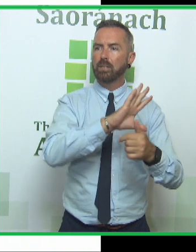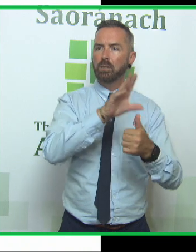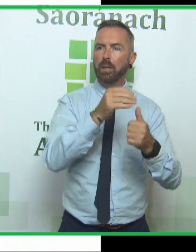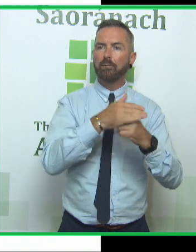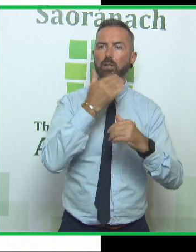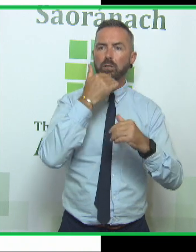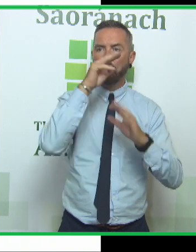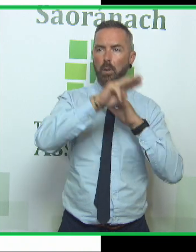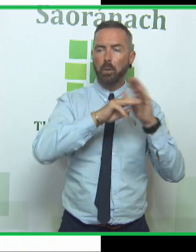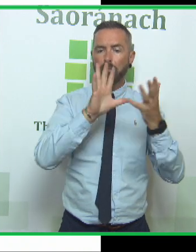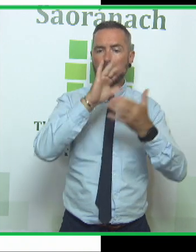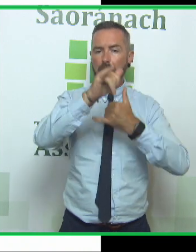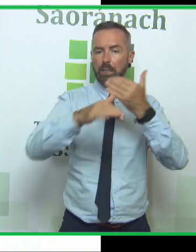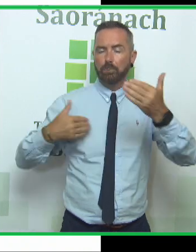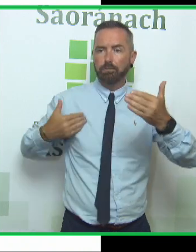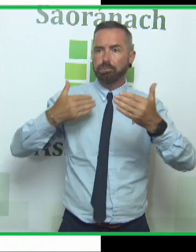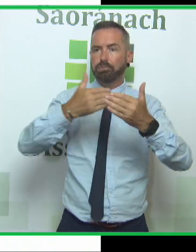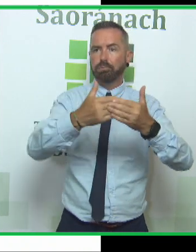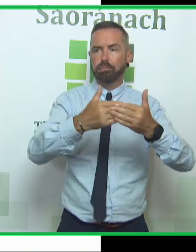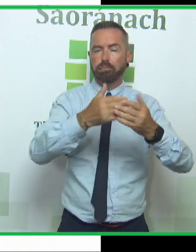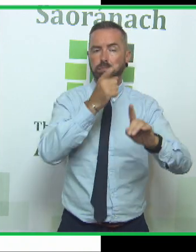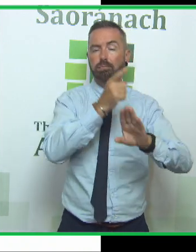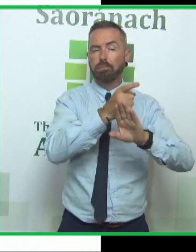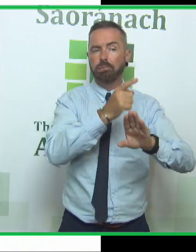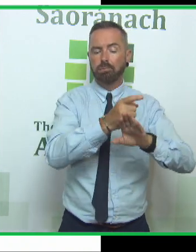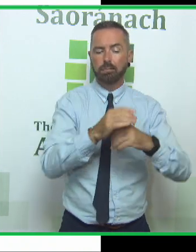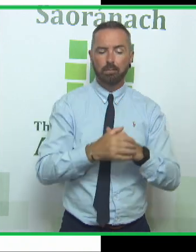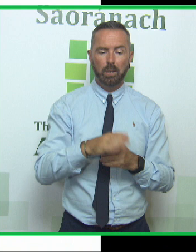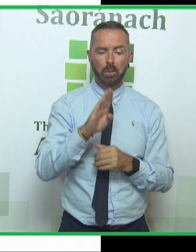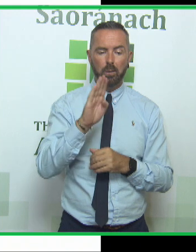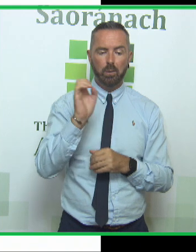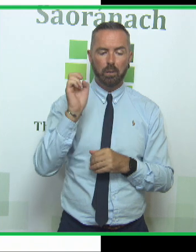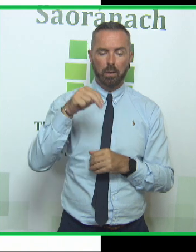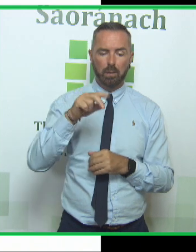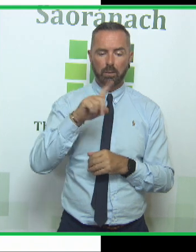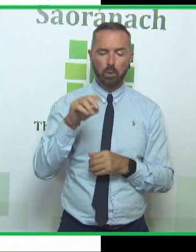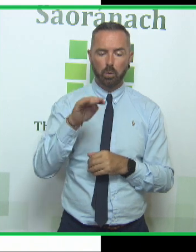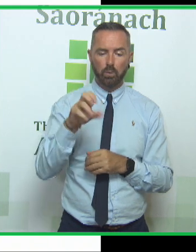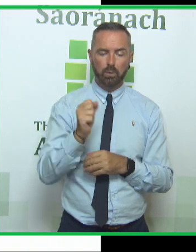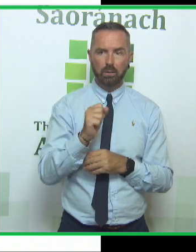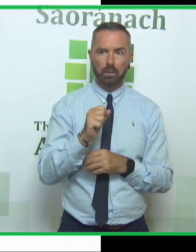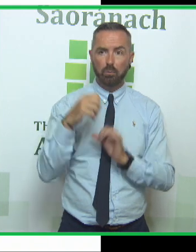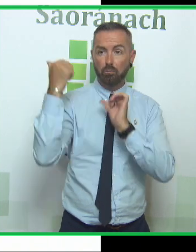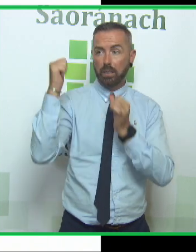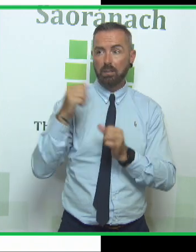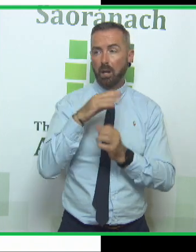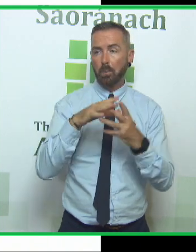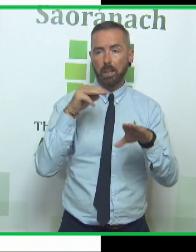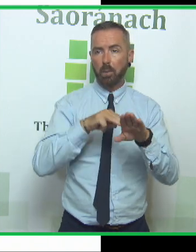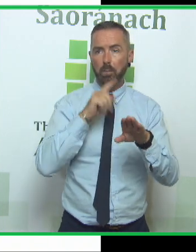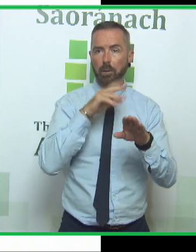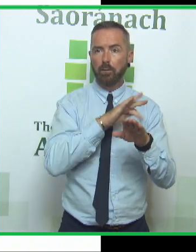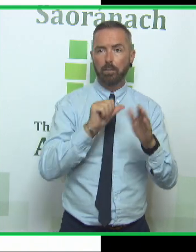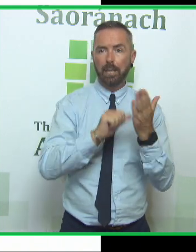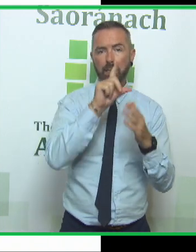about 10 years now. So it's definitely on the radar. Benzos traditionally haven't been as big a problem for younger people, but in their 20s,